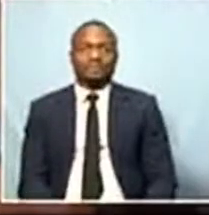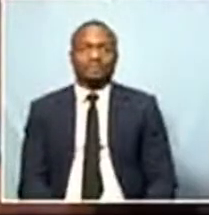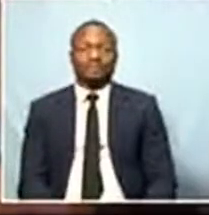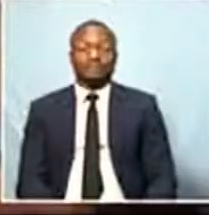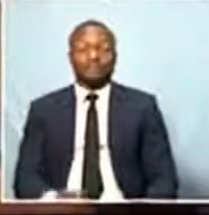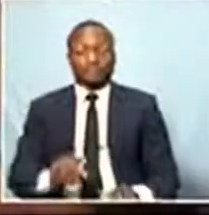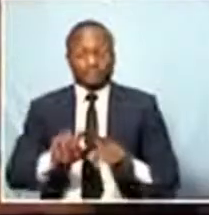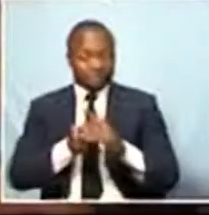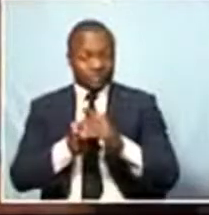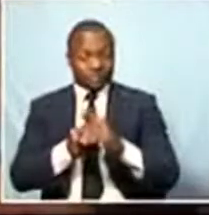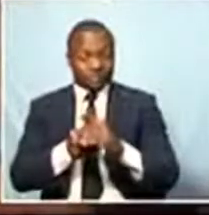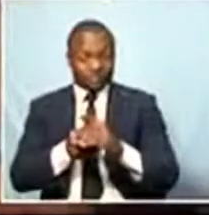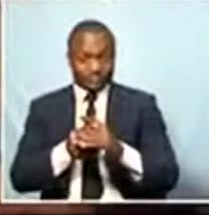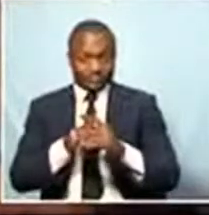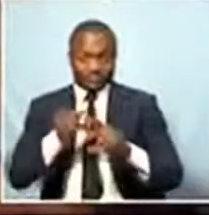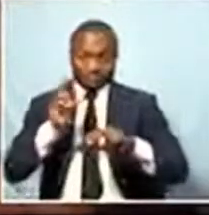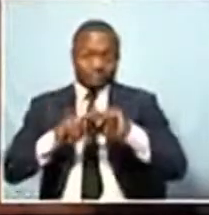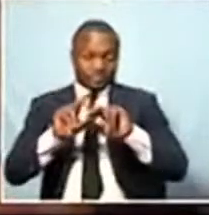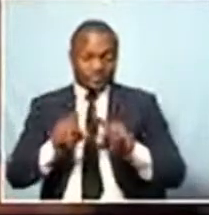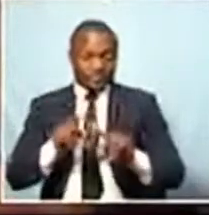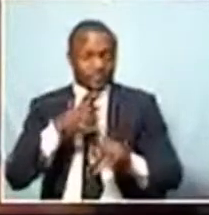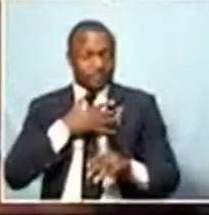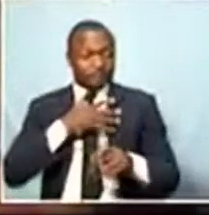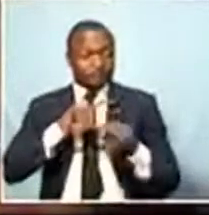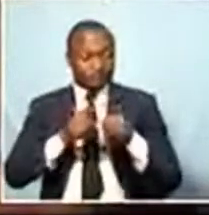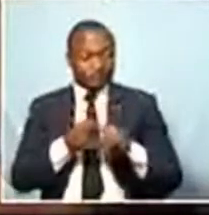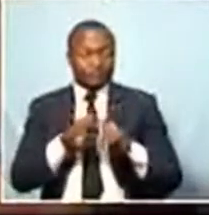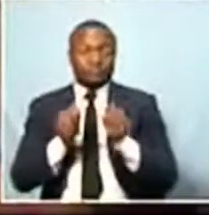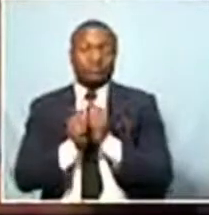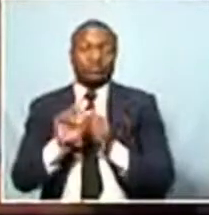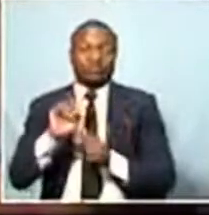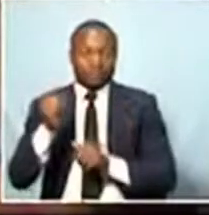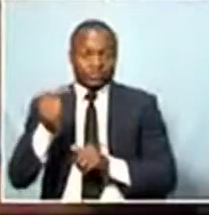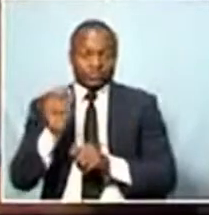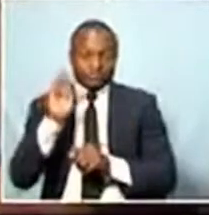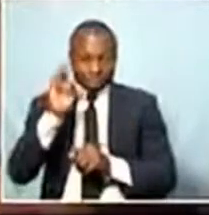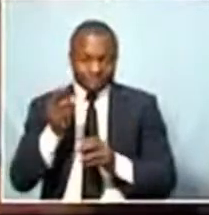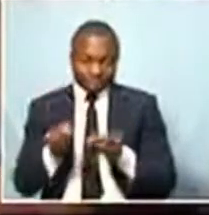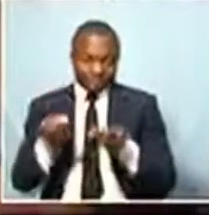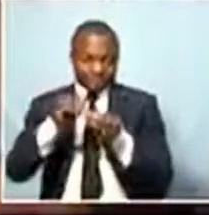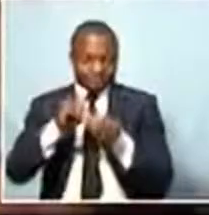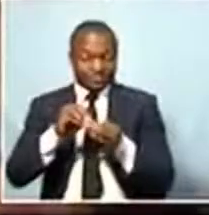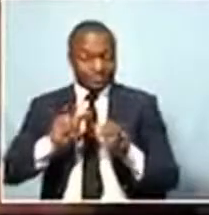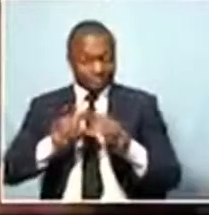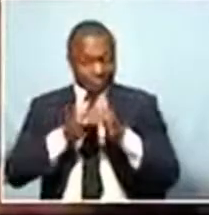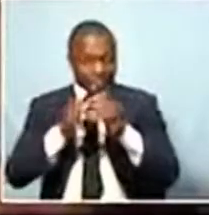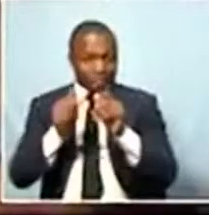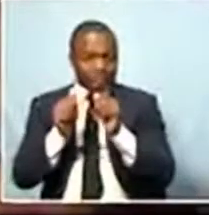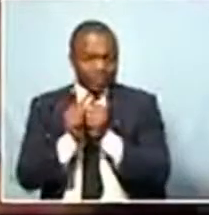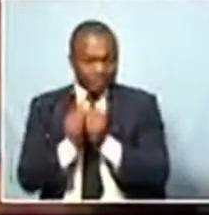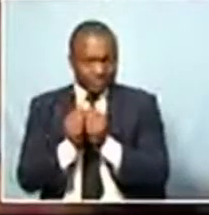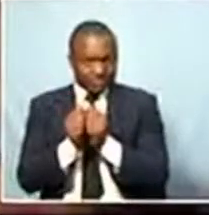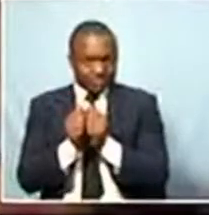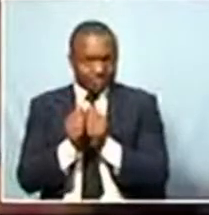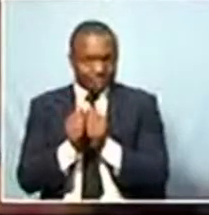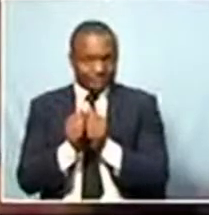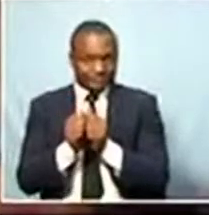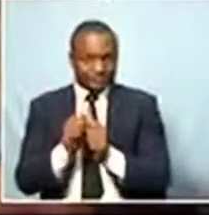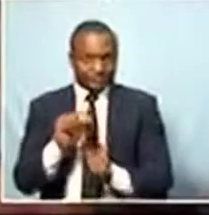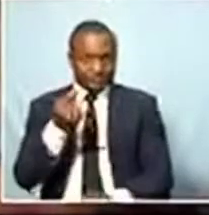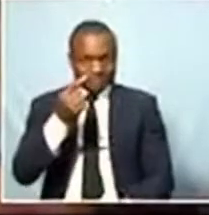I'll start, Chairperson, and my colleague and DG will further add. I'll begin with the earlier